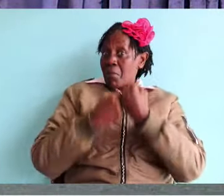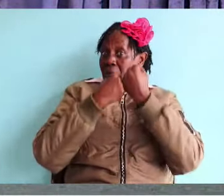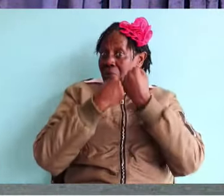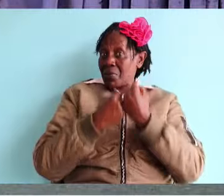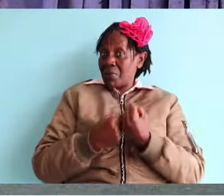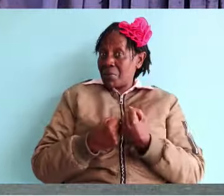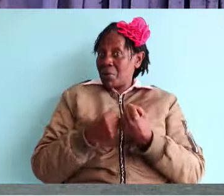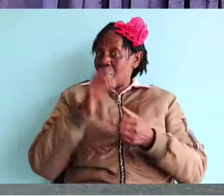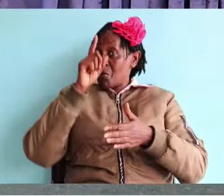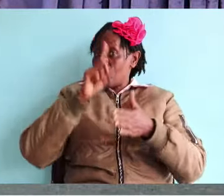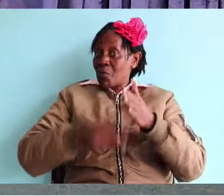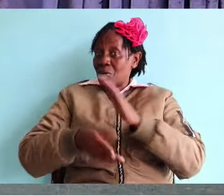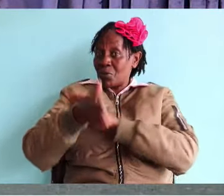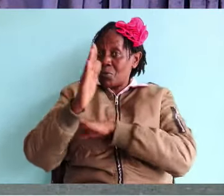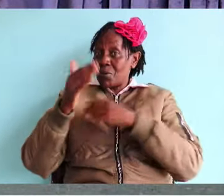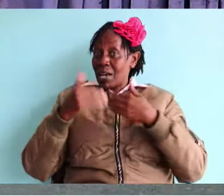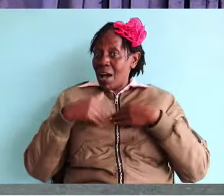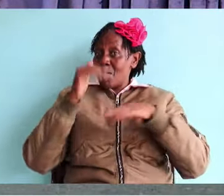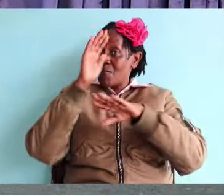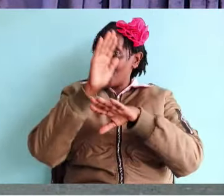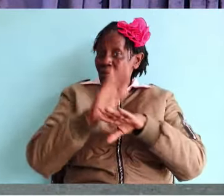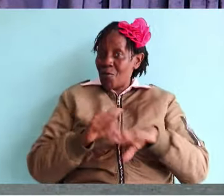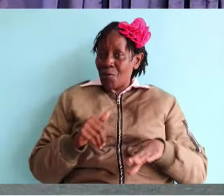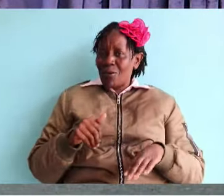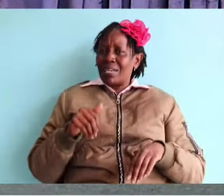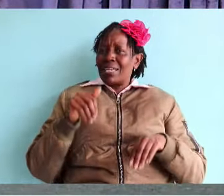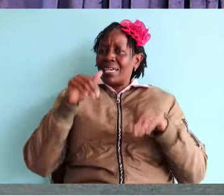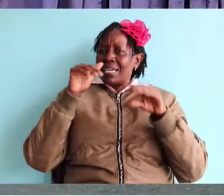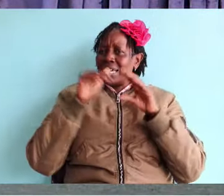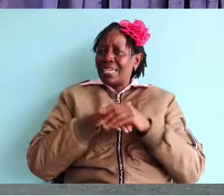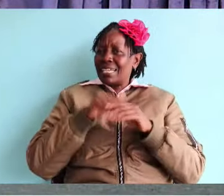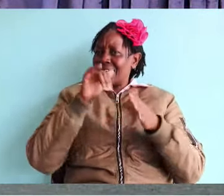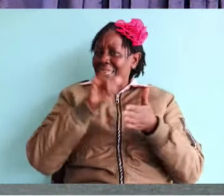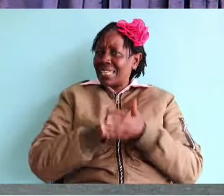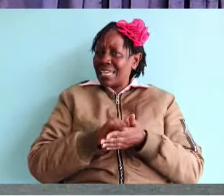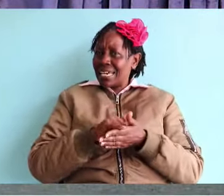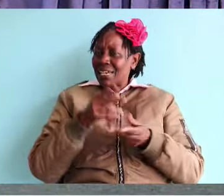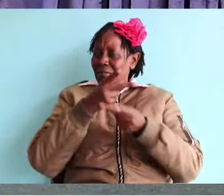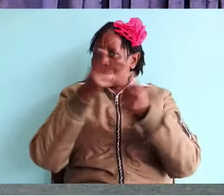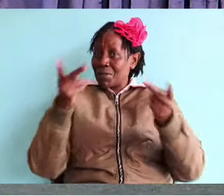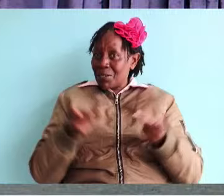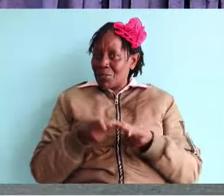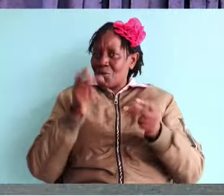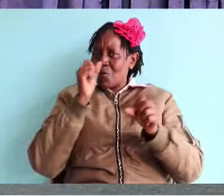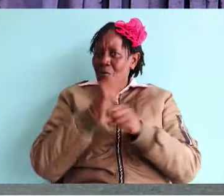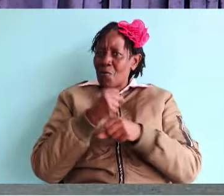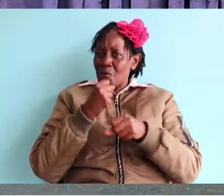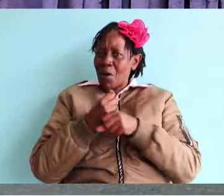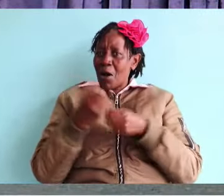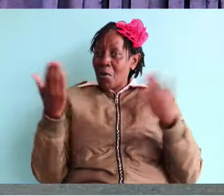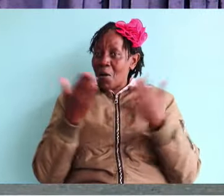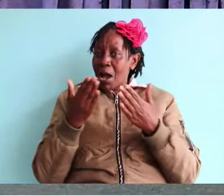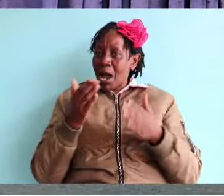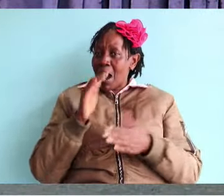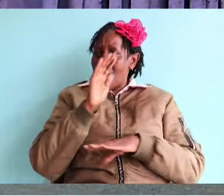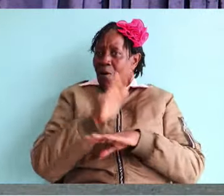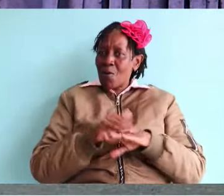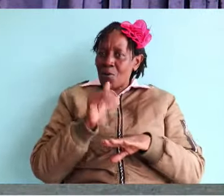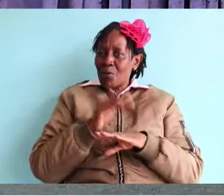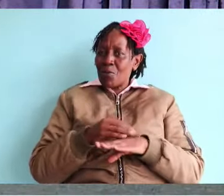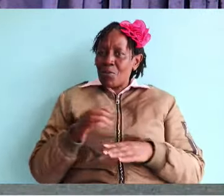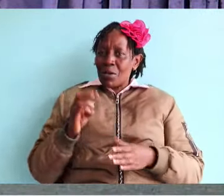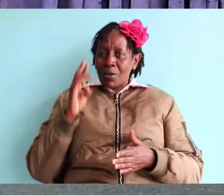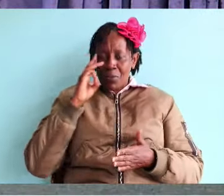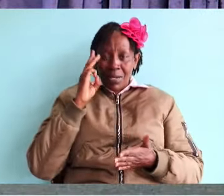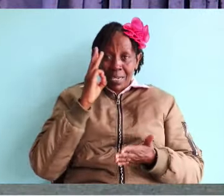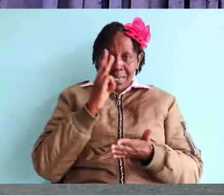in what God has called you to do in that place of work where he has called you to be a witness. You probably are getting